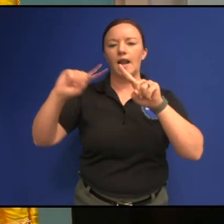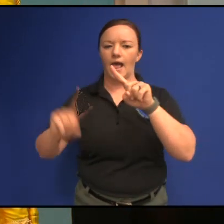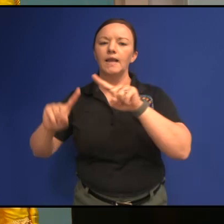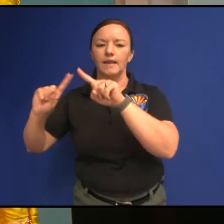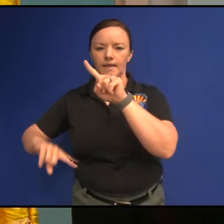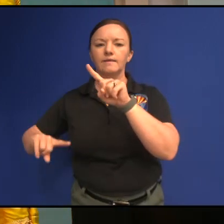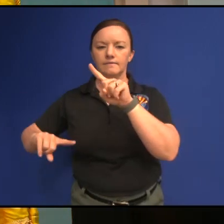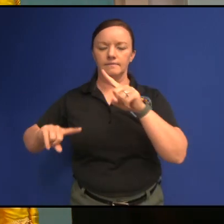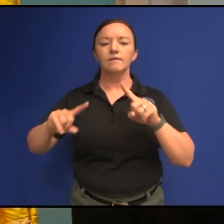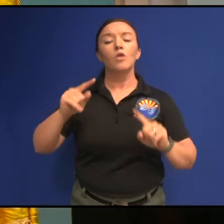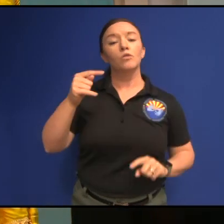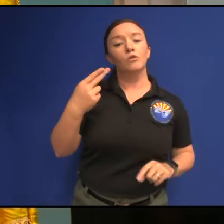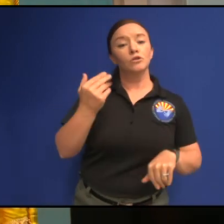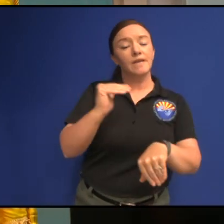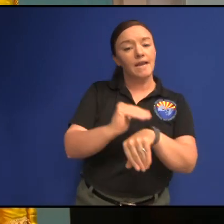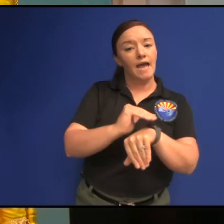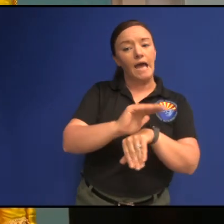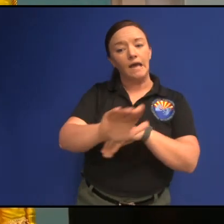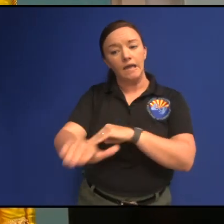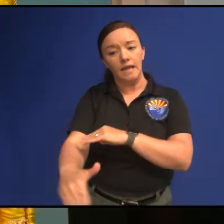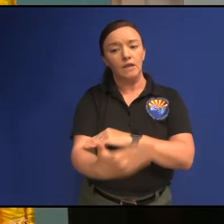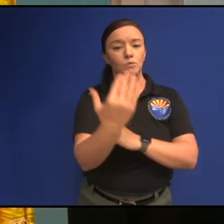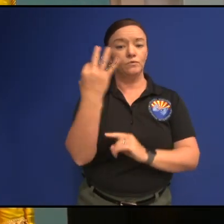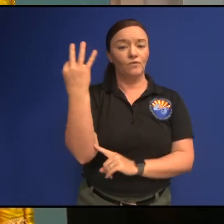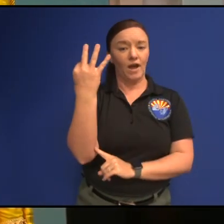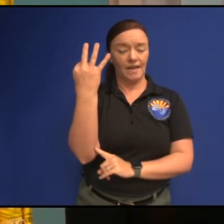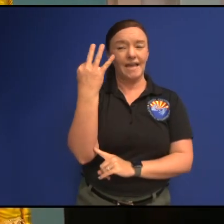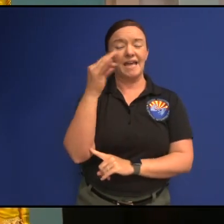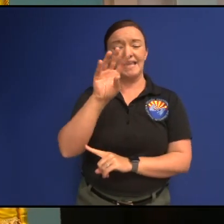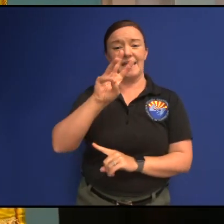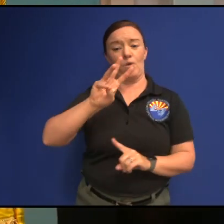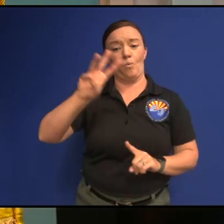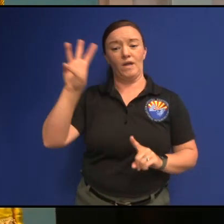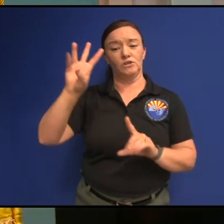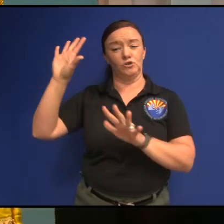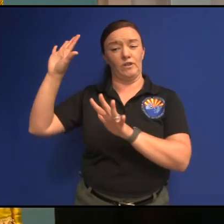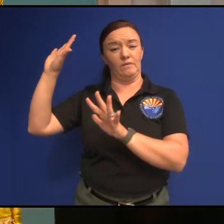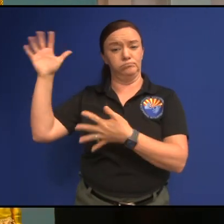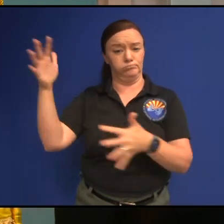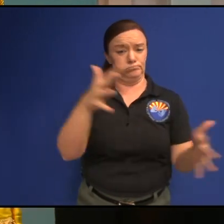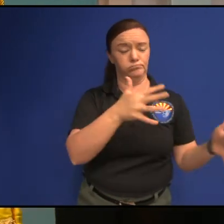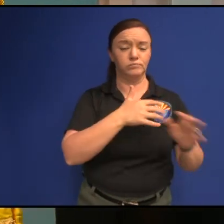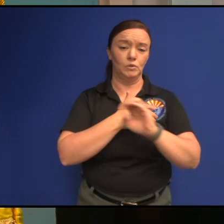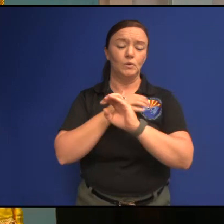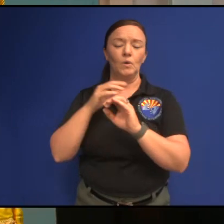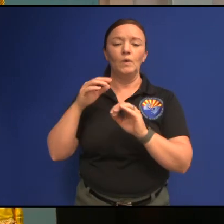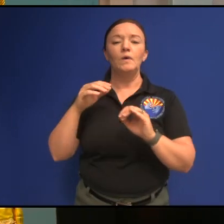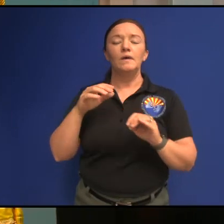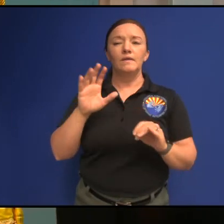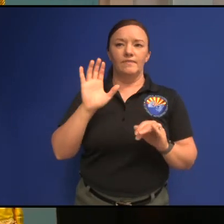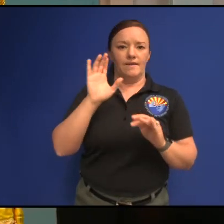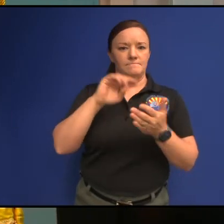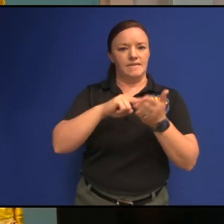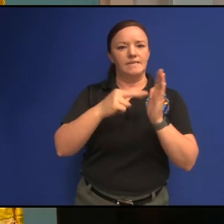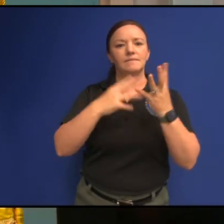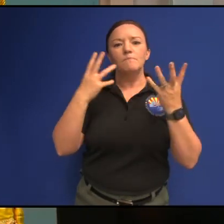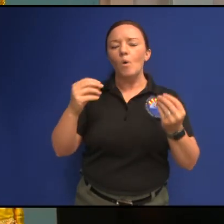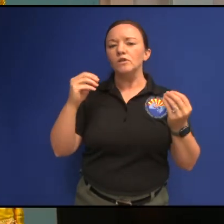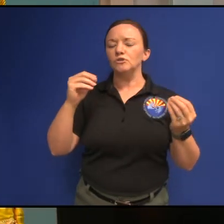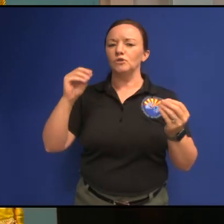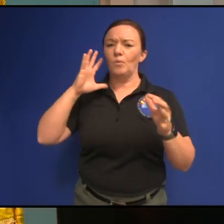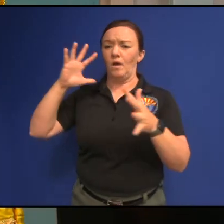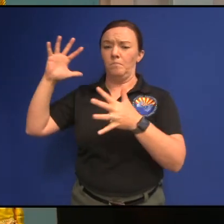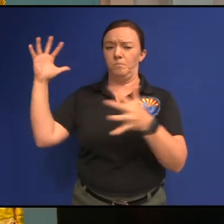We mentioned Thursday night into Friday, we start seeing the westerlies. That starts scaring that moisture out. So you'll see these relative humidities start